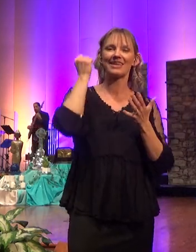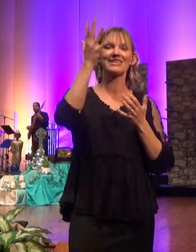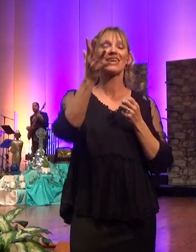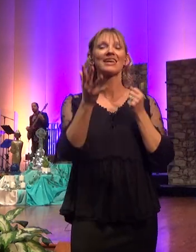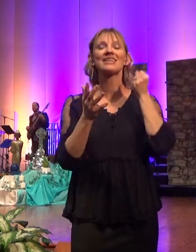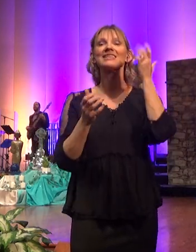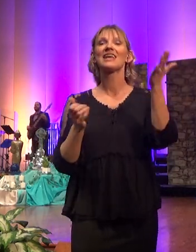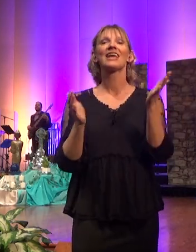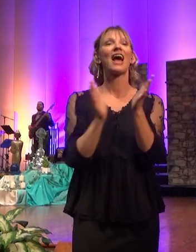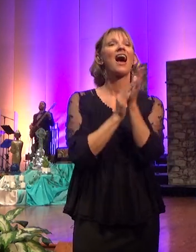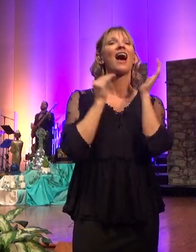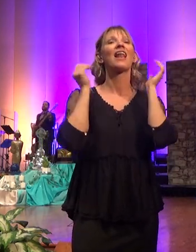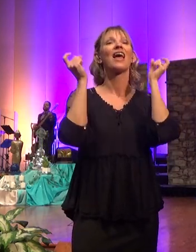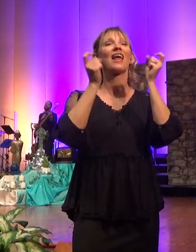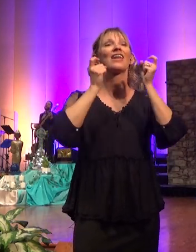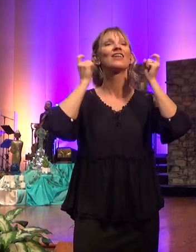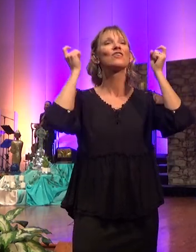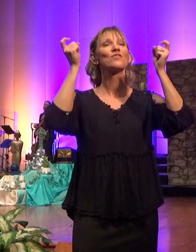sing hallelujah,